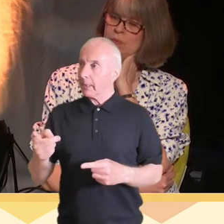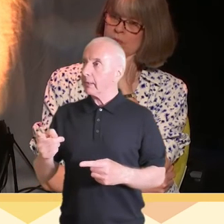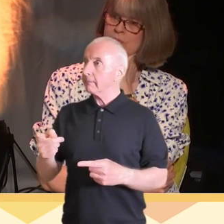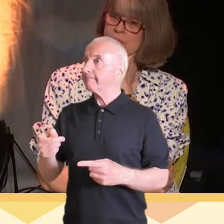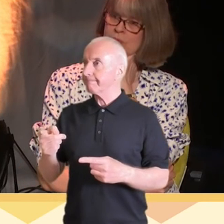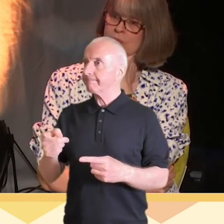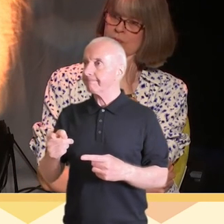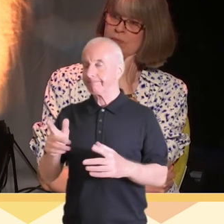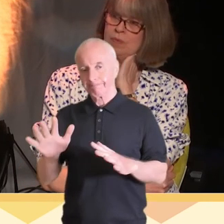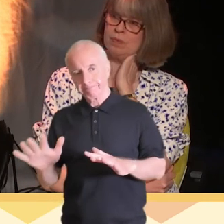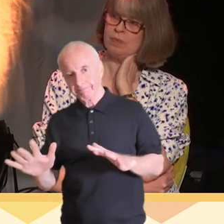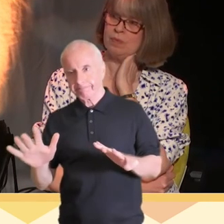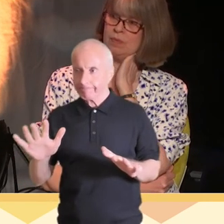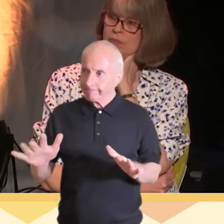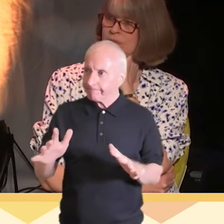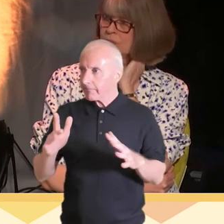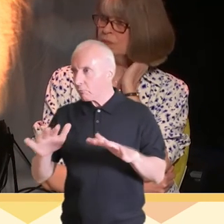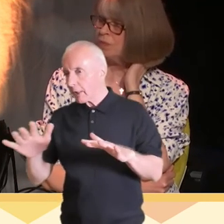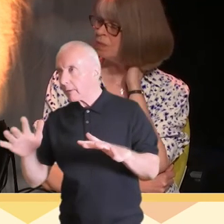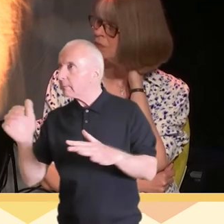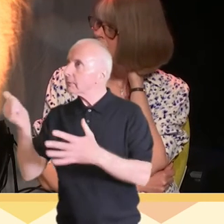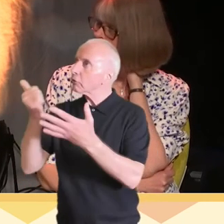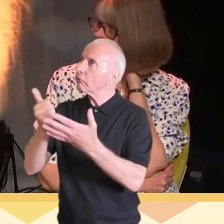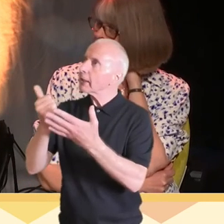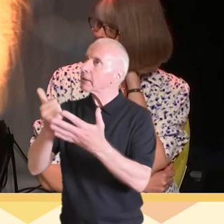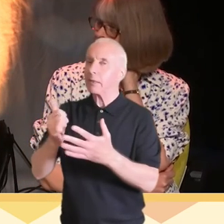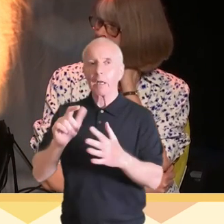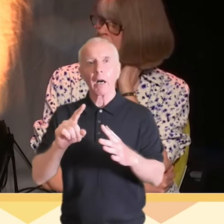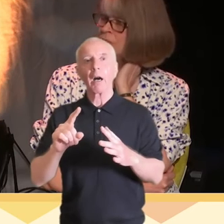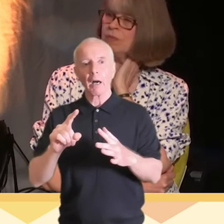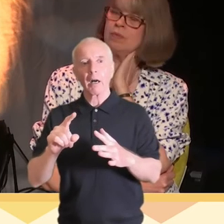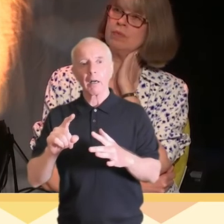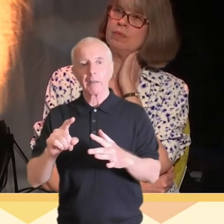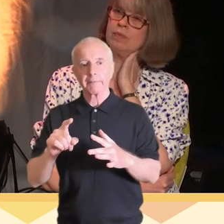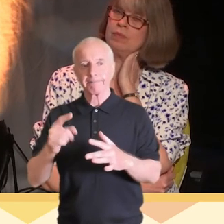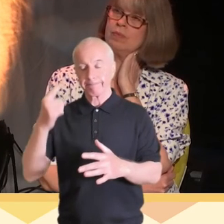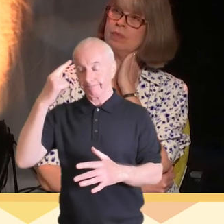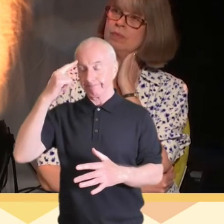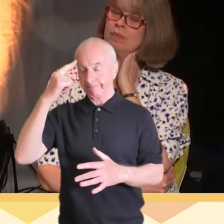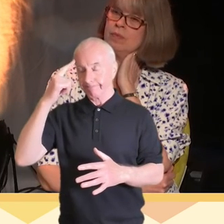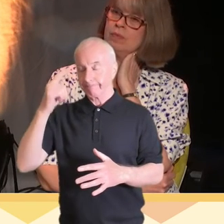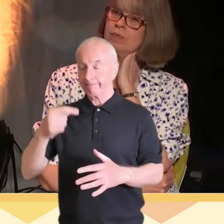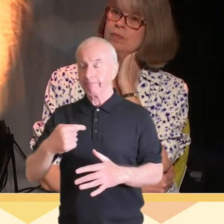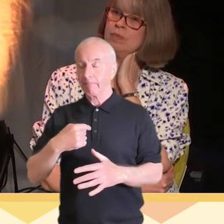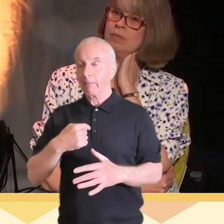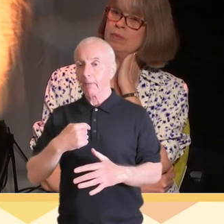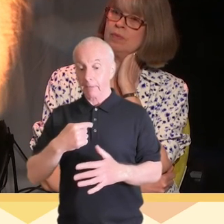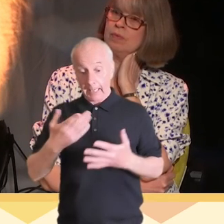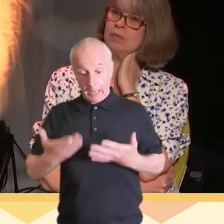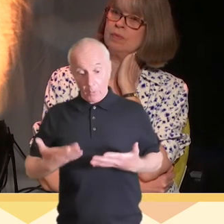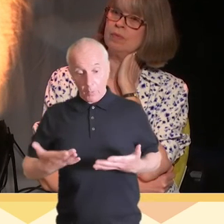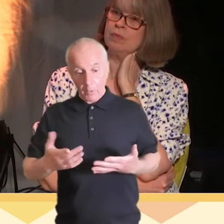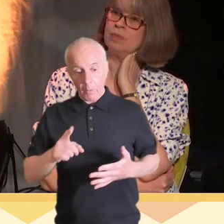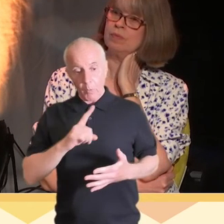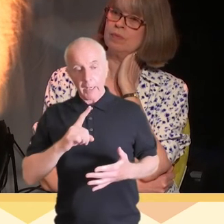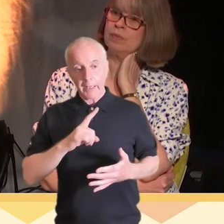is relevant for all times and all places, it seems to have struck a chord particularly at this time, in a